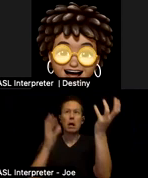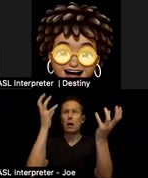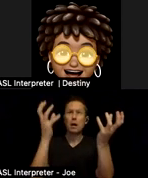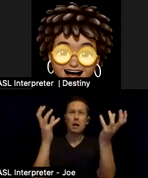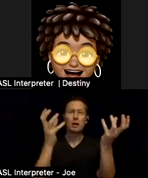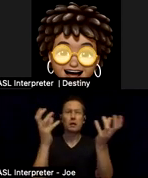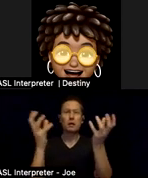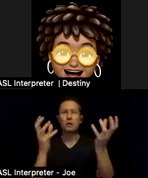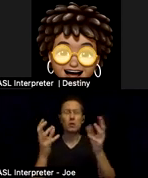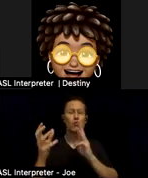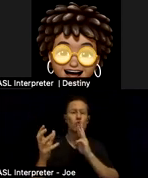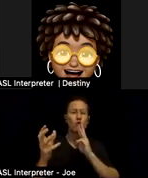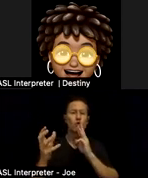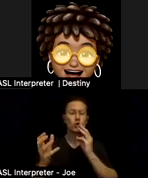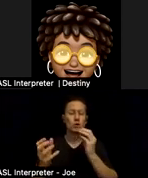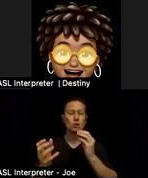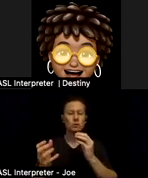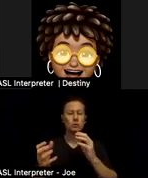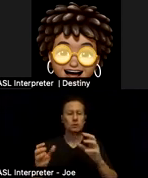water heater.